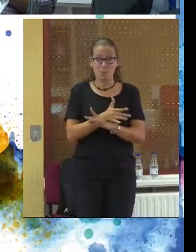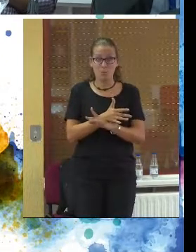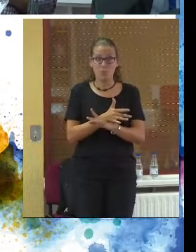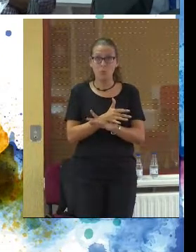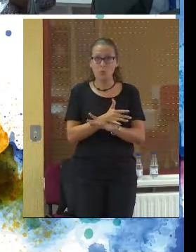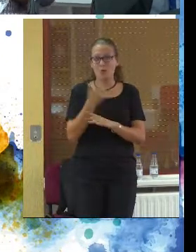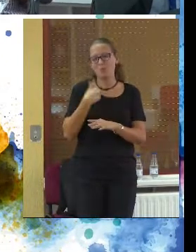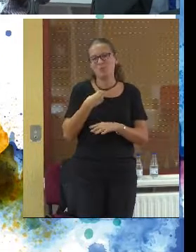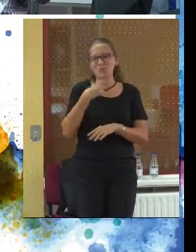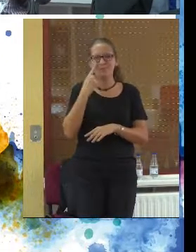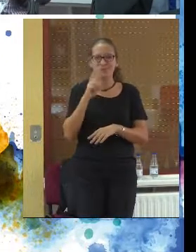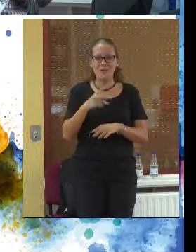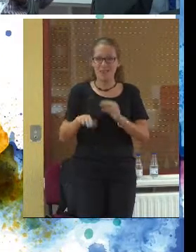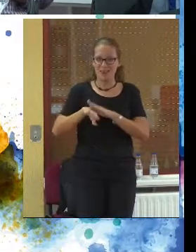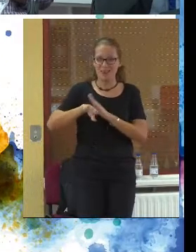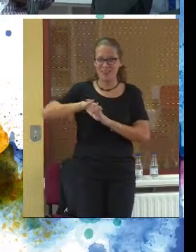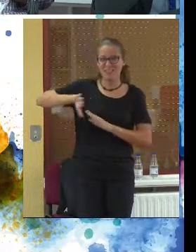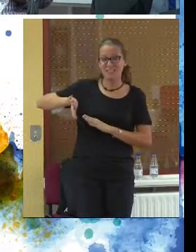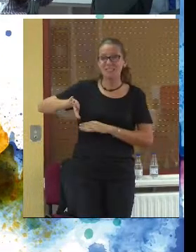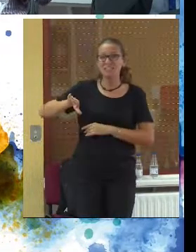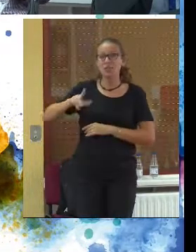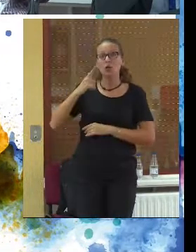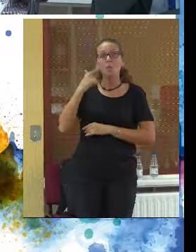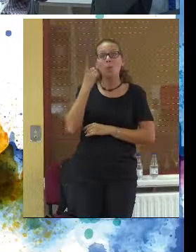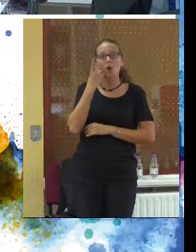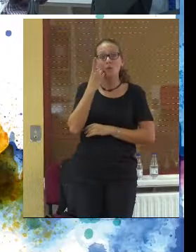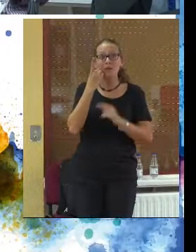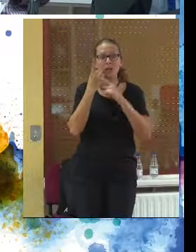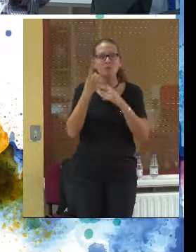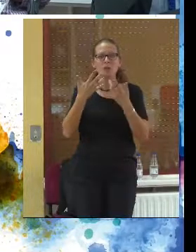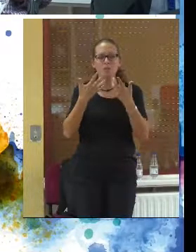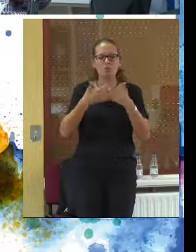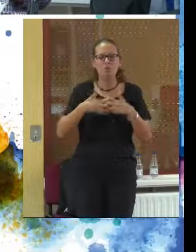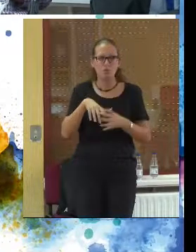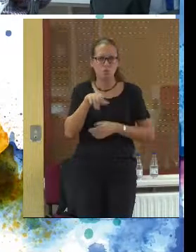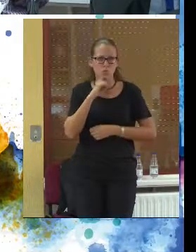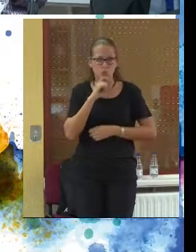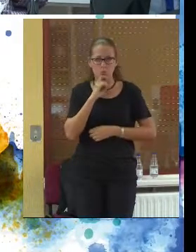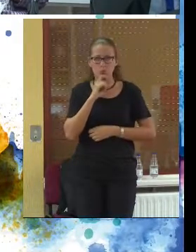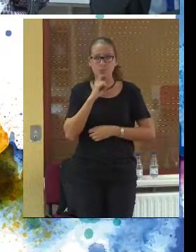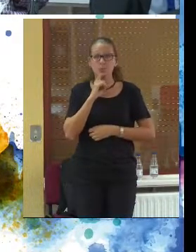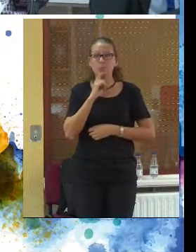is what you would see on the right. With your mobile device,